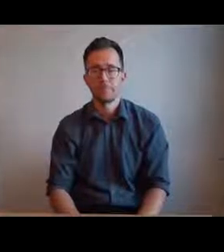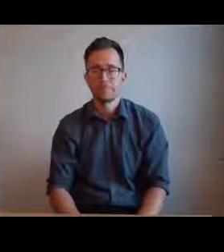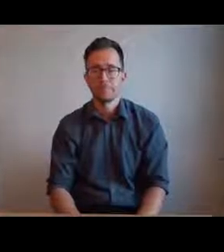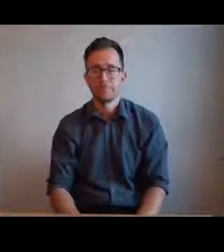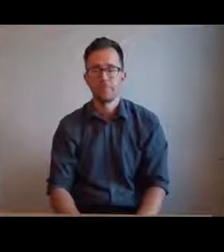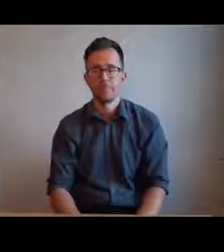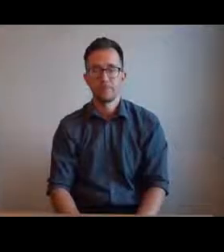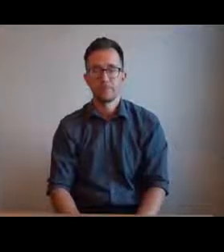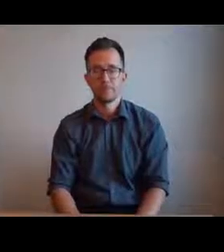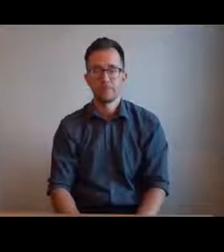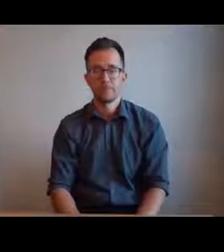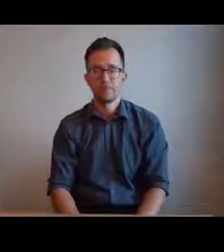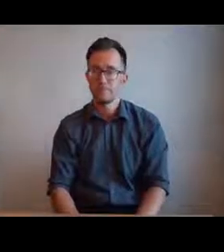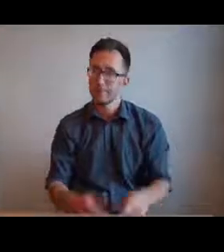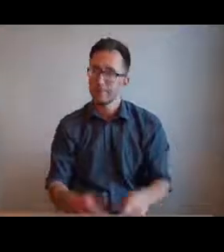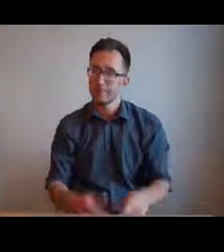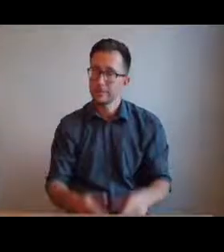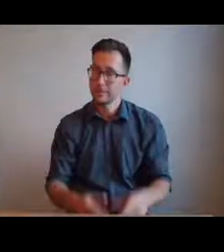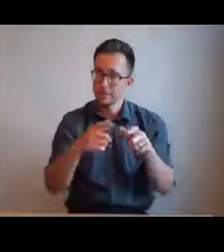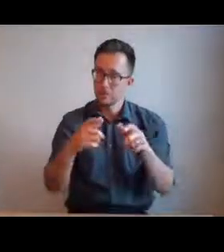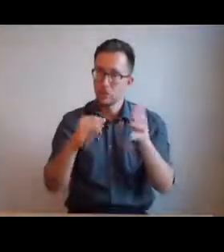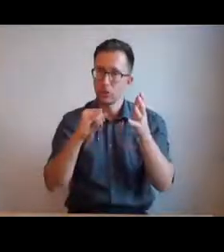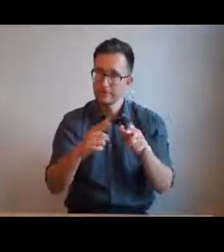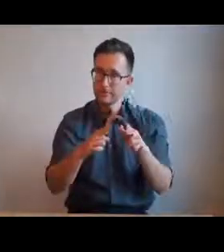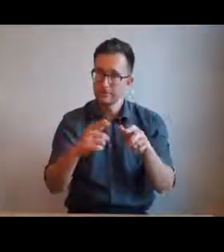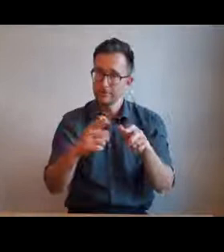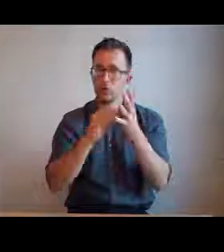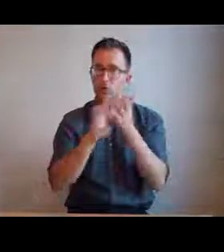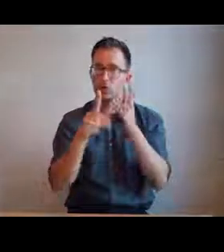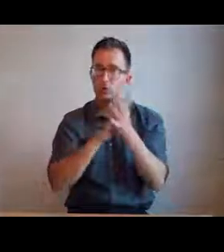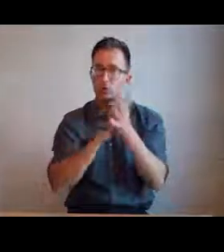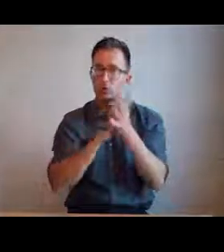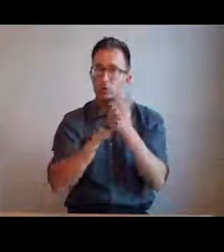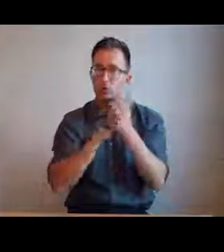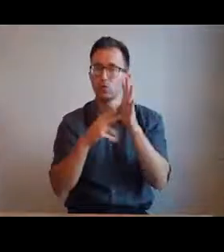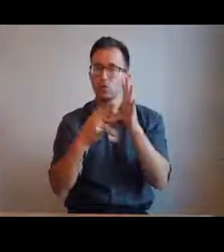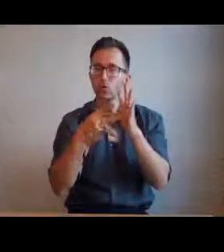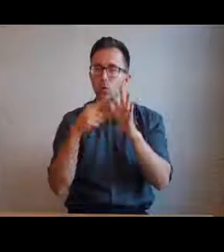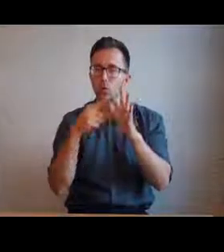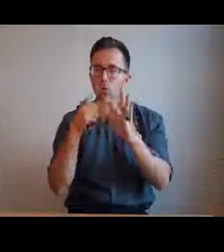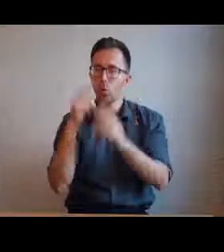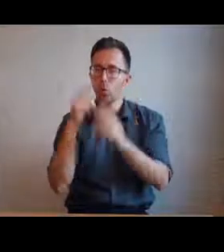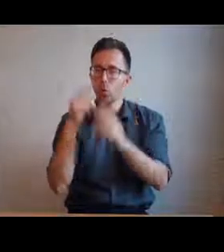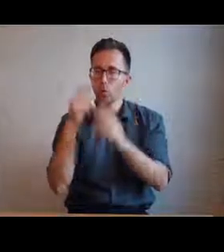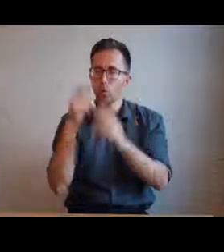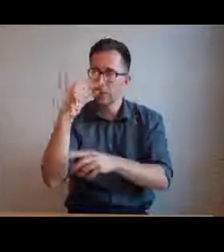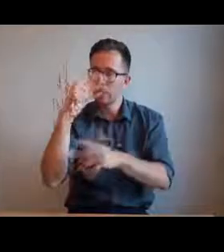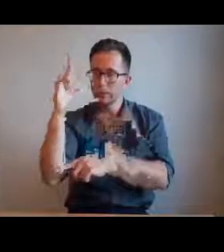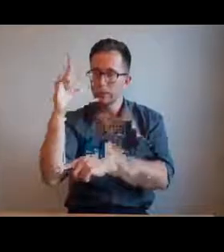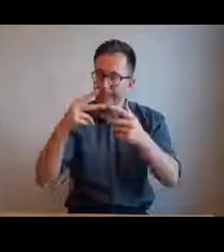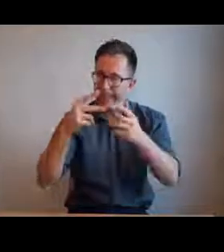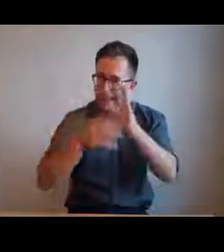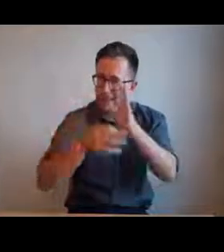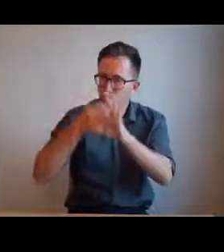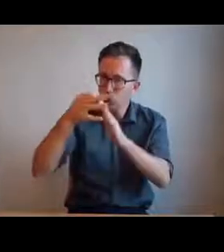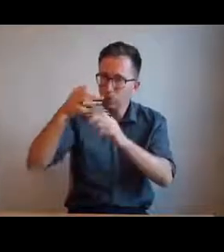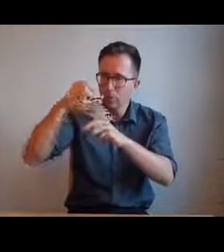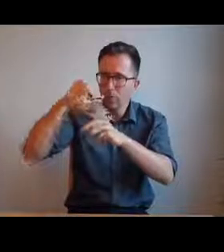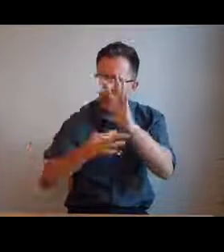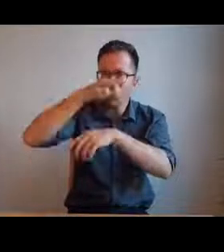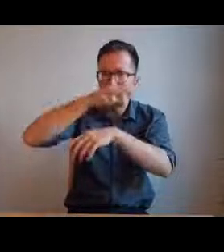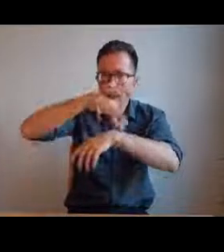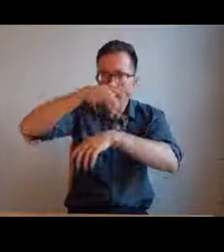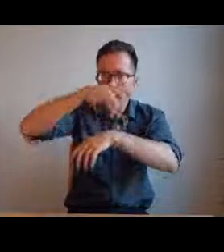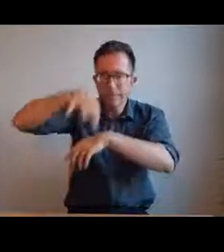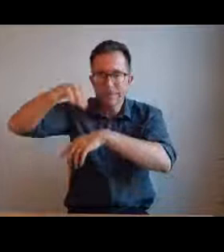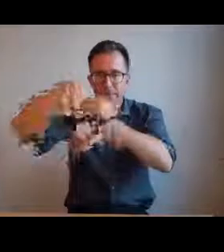And staying on the subject of woodlands, at Shornwoods, we've redesigned the block planting layout to better reflect the landscape and accommodate the